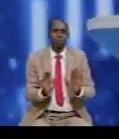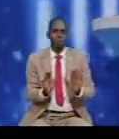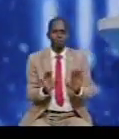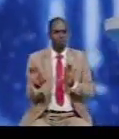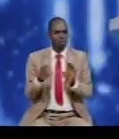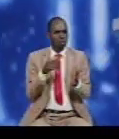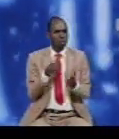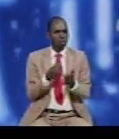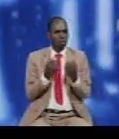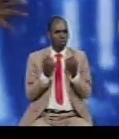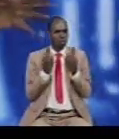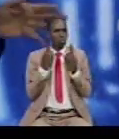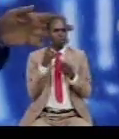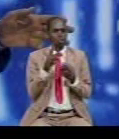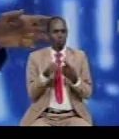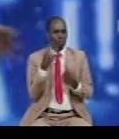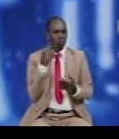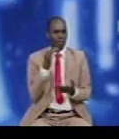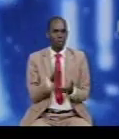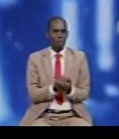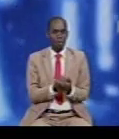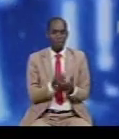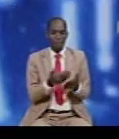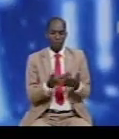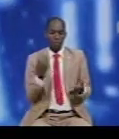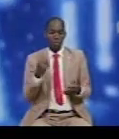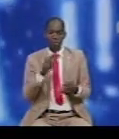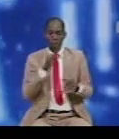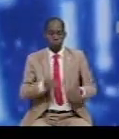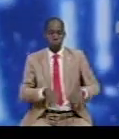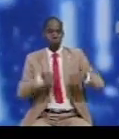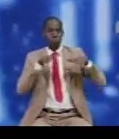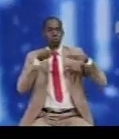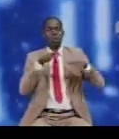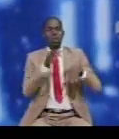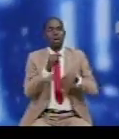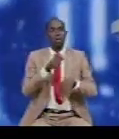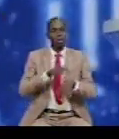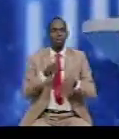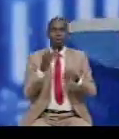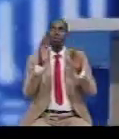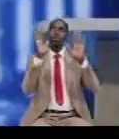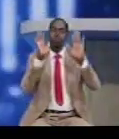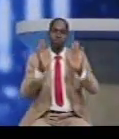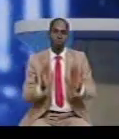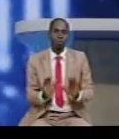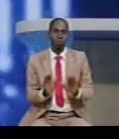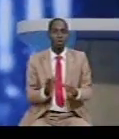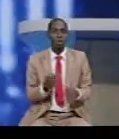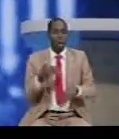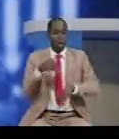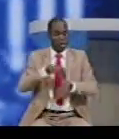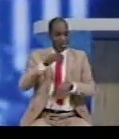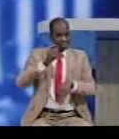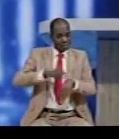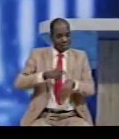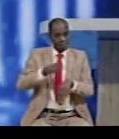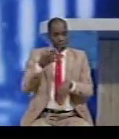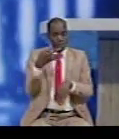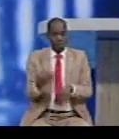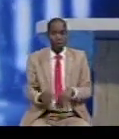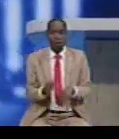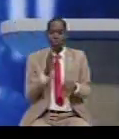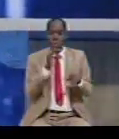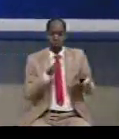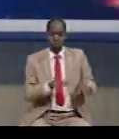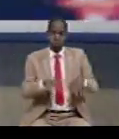surprise you? Before the flood, a time of trouble. At the time of the flood, a